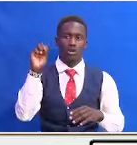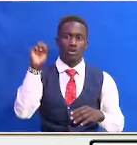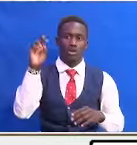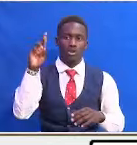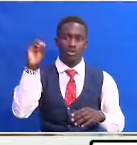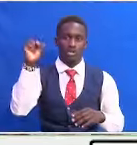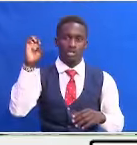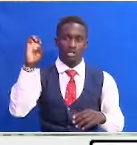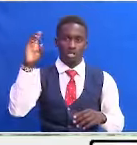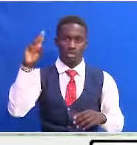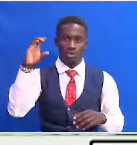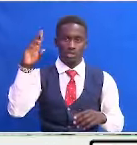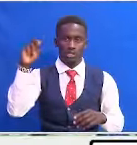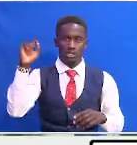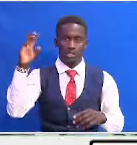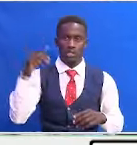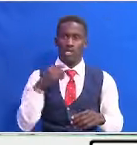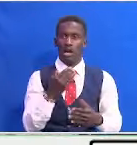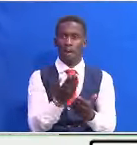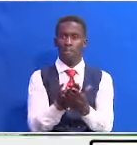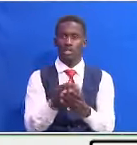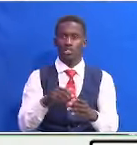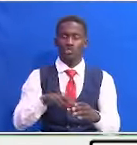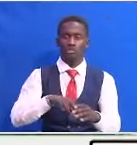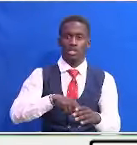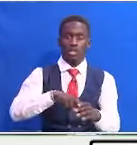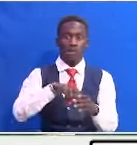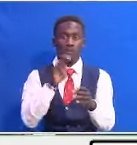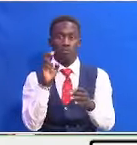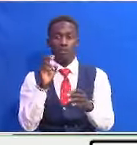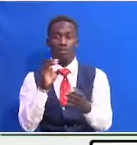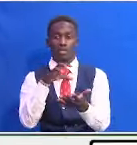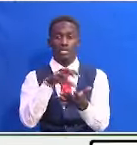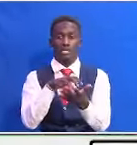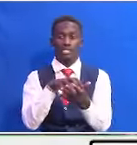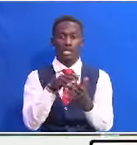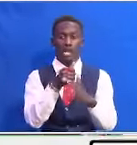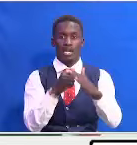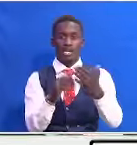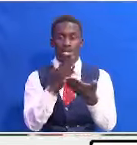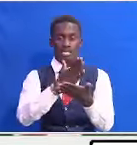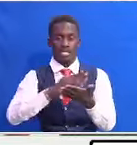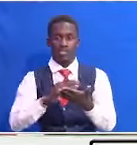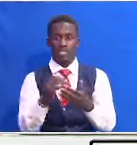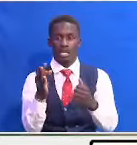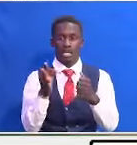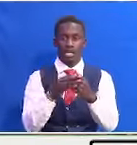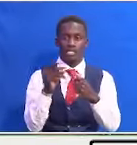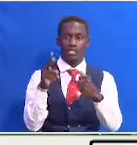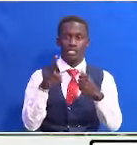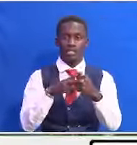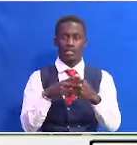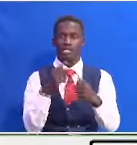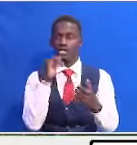Charles Omwenga, applied for an application to have Njenga released under Section 87, citing lack of enough